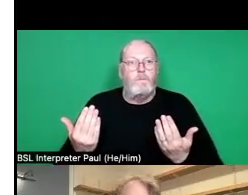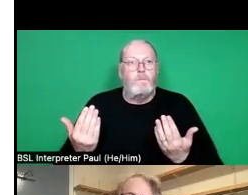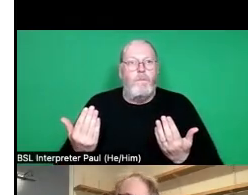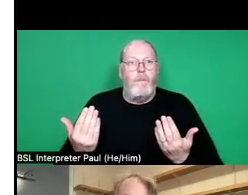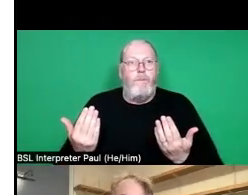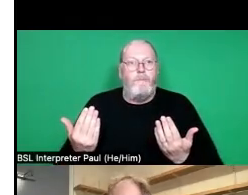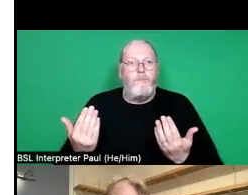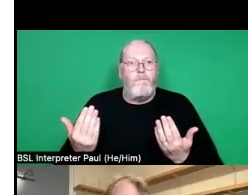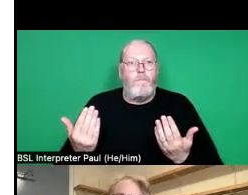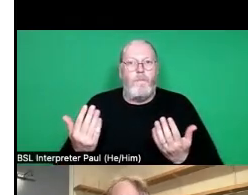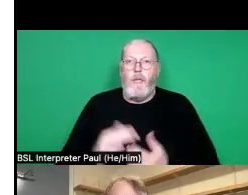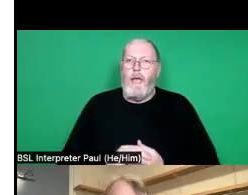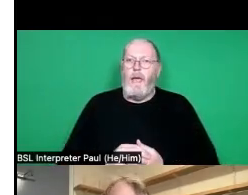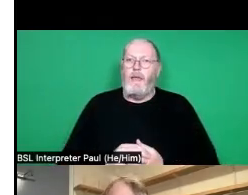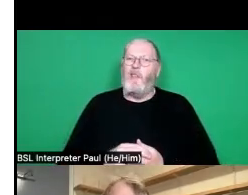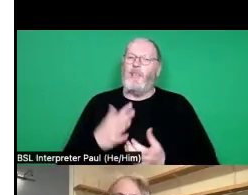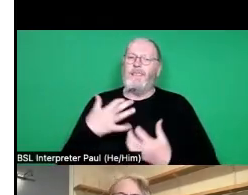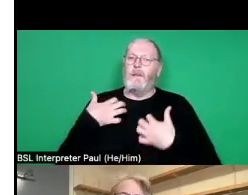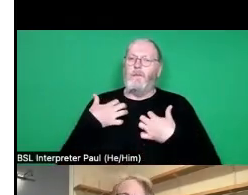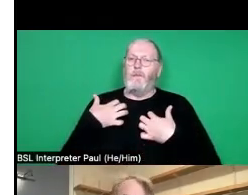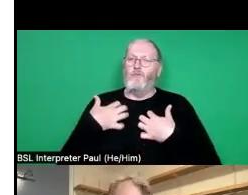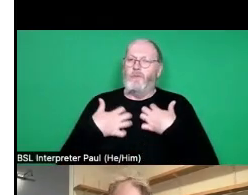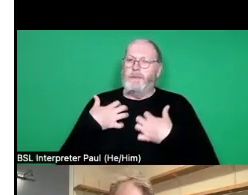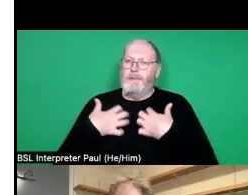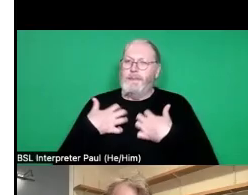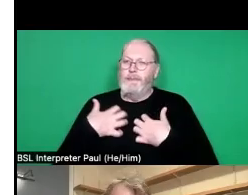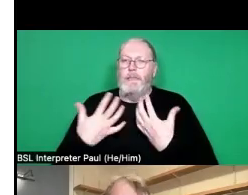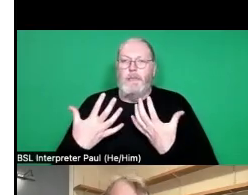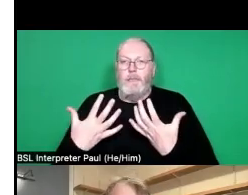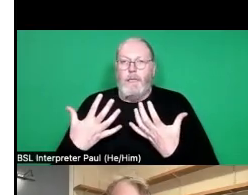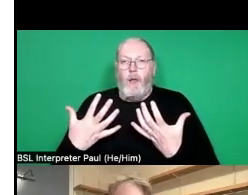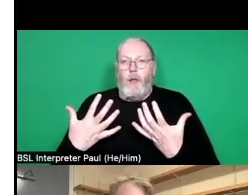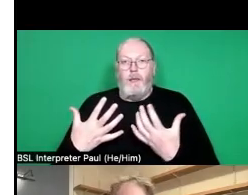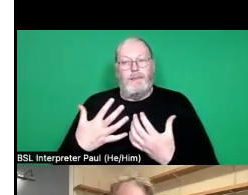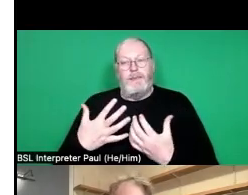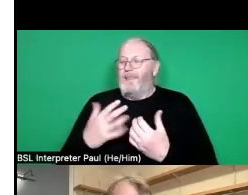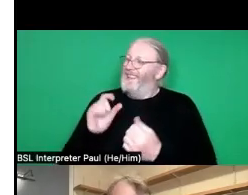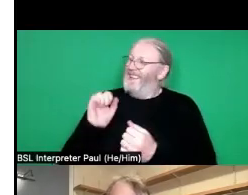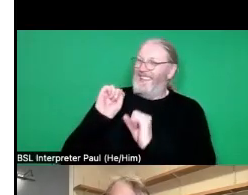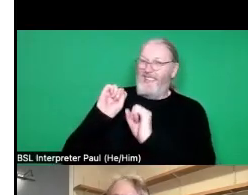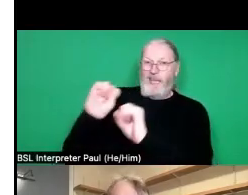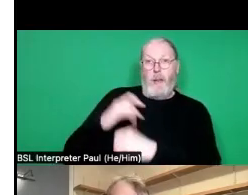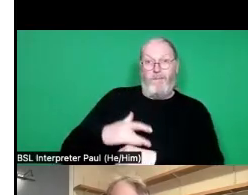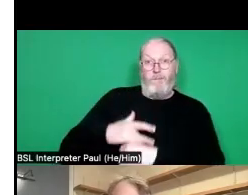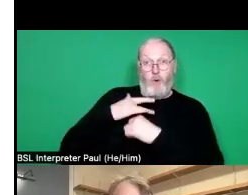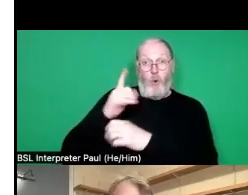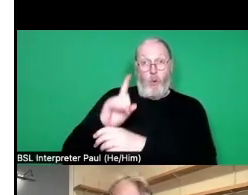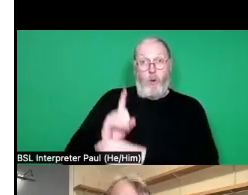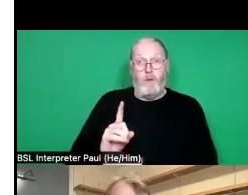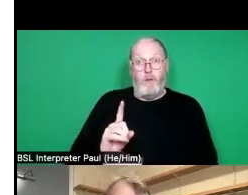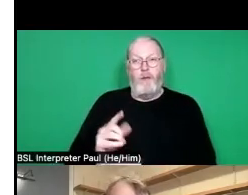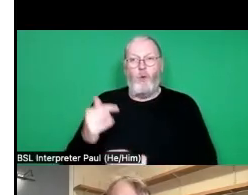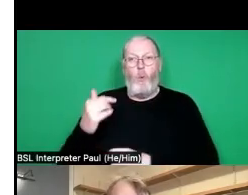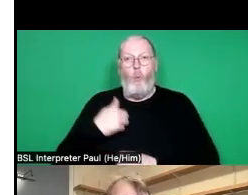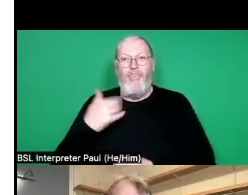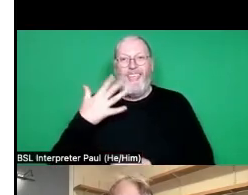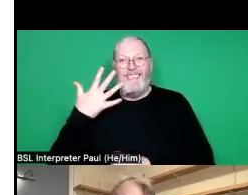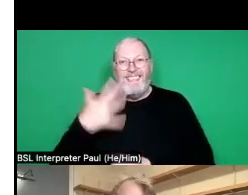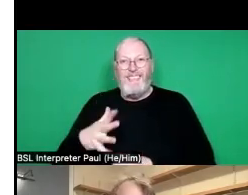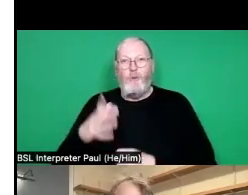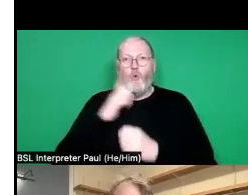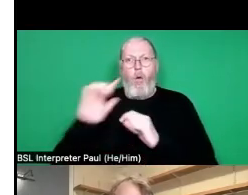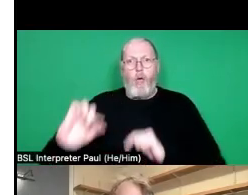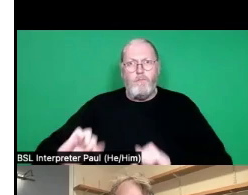what we as humans maybe need to concern ourselves with, or thinking people, is negentropy, fighting that. And